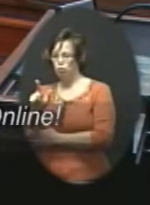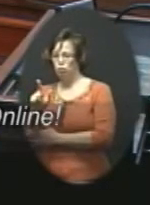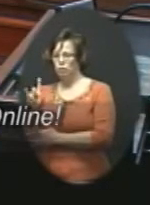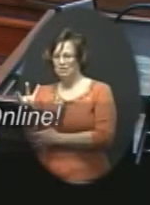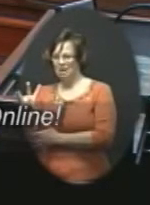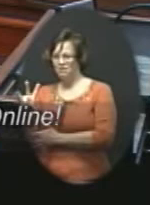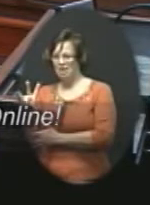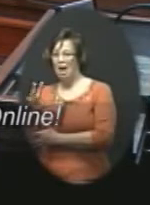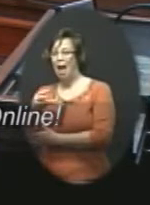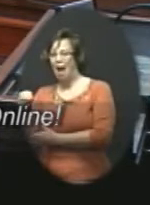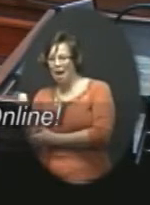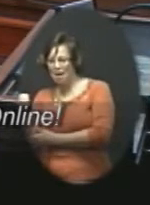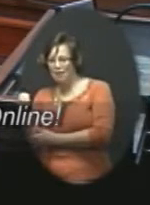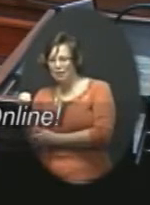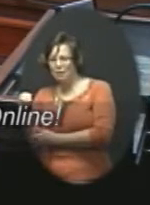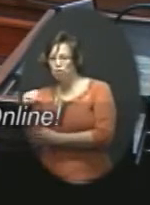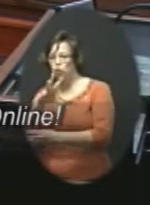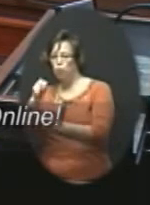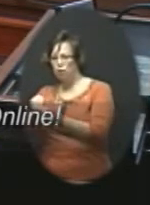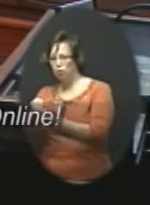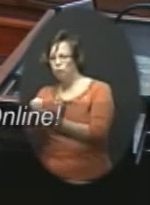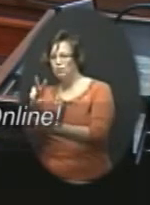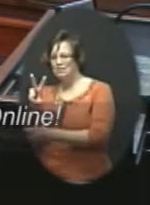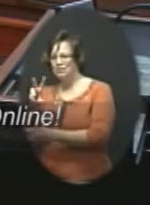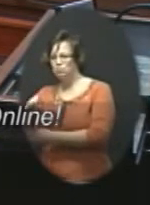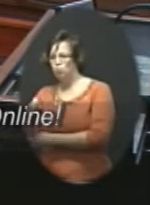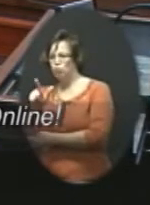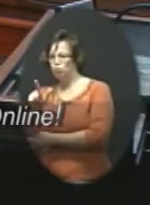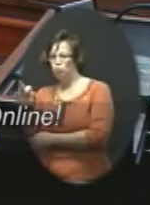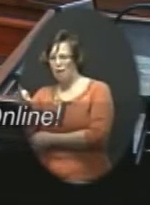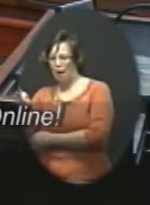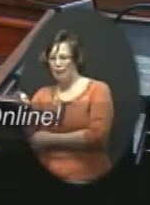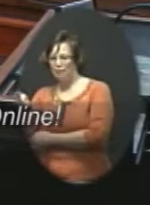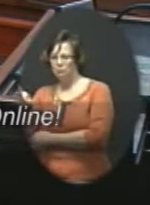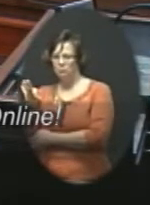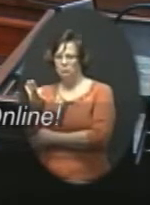6.27 and to include 6.29.